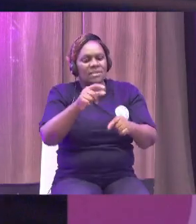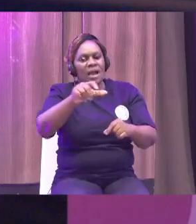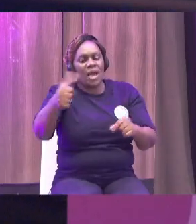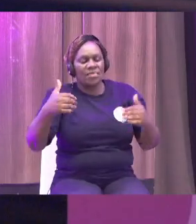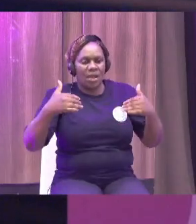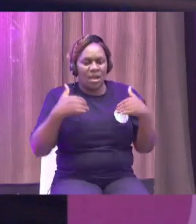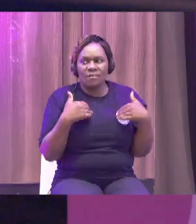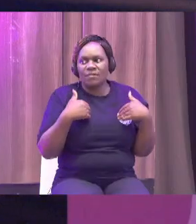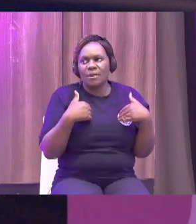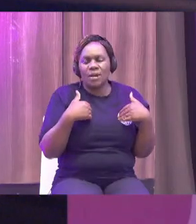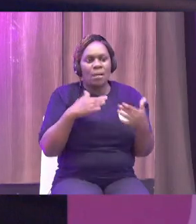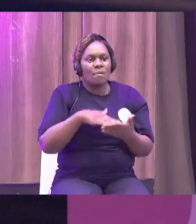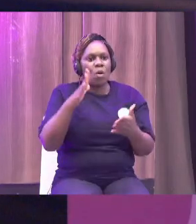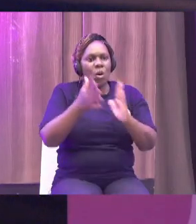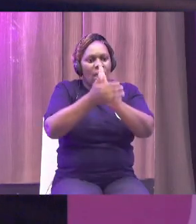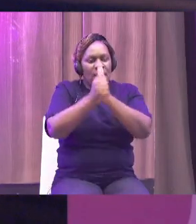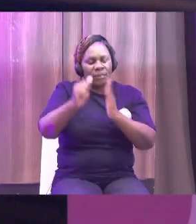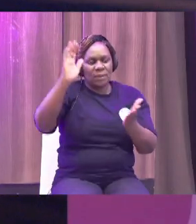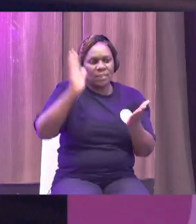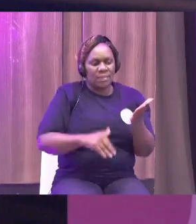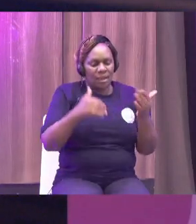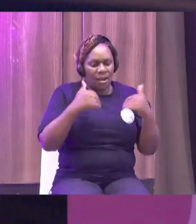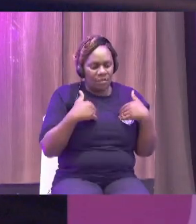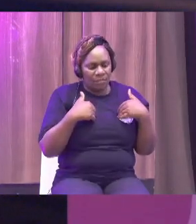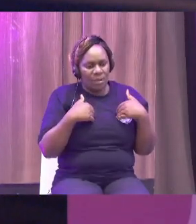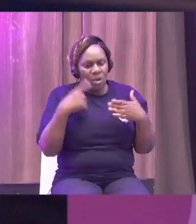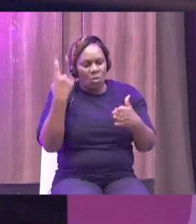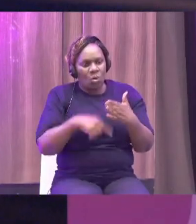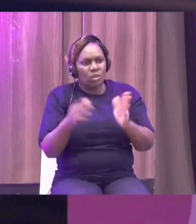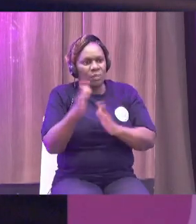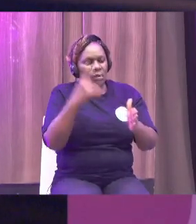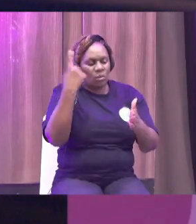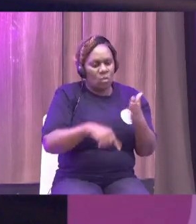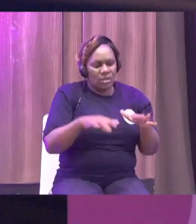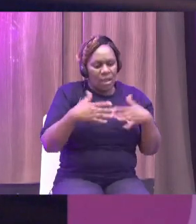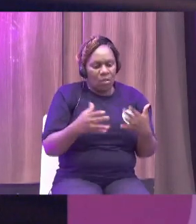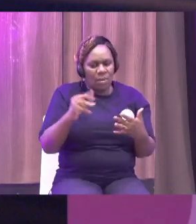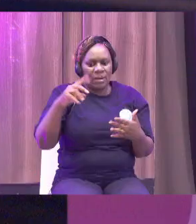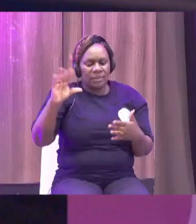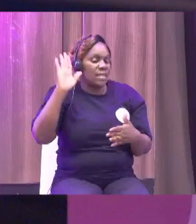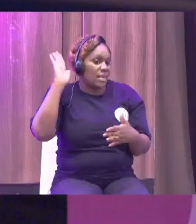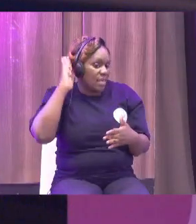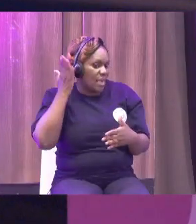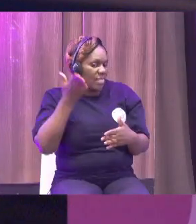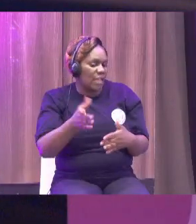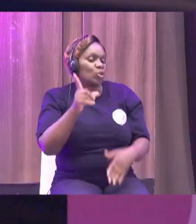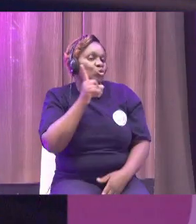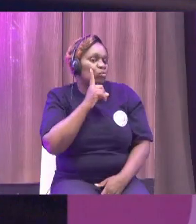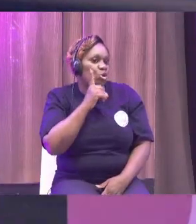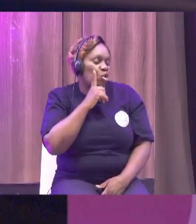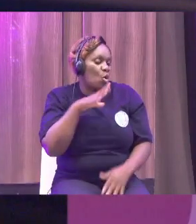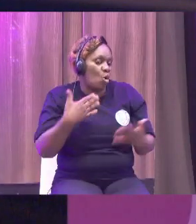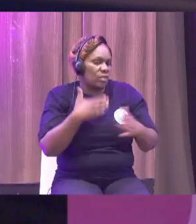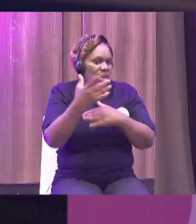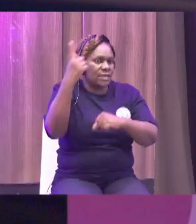with more expertise than I have about what the preparations are in LMIC, and I think we're going to hear about that tomorrow and the next day.